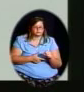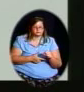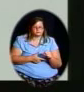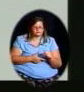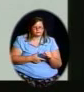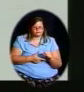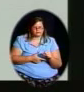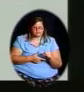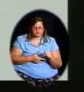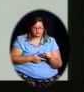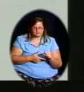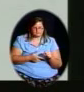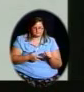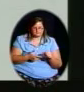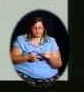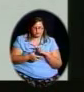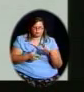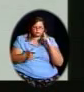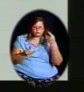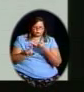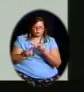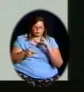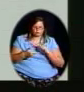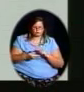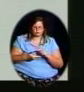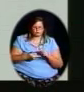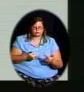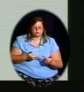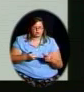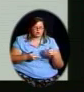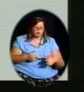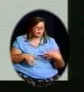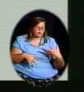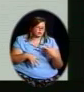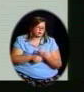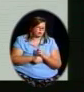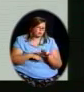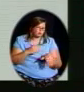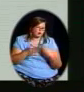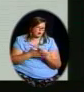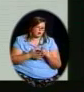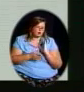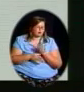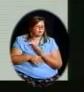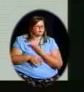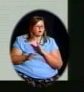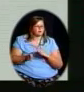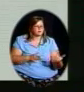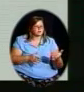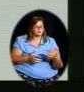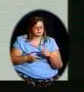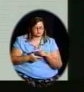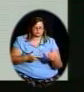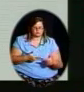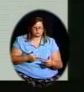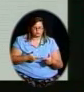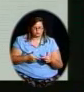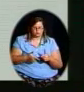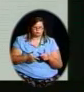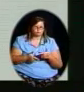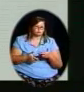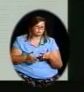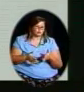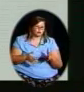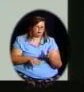We're working on two major goal areas, and we could really incorporate most of our objectives into these two areas. We're increasing rigor.